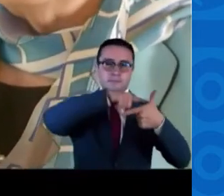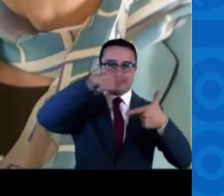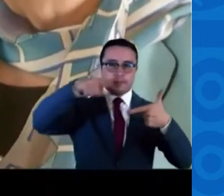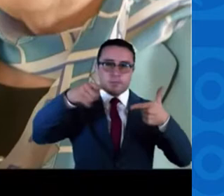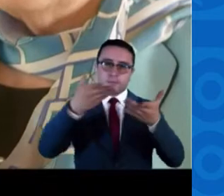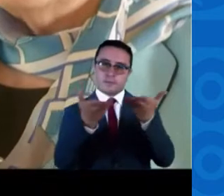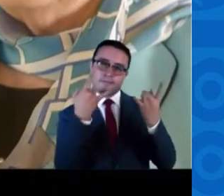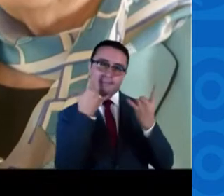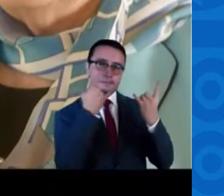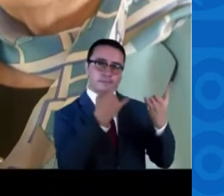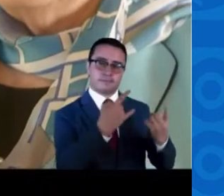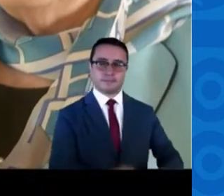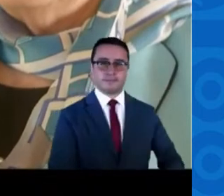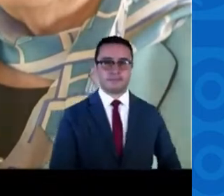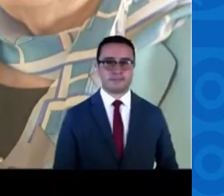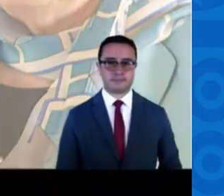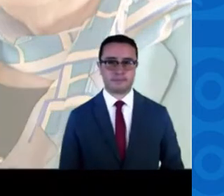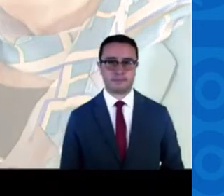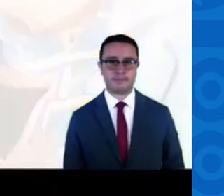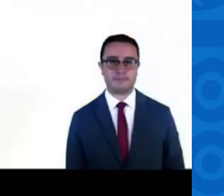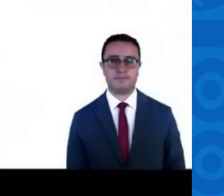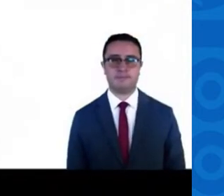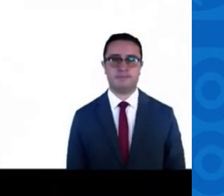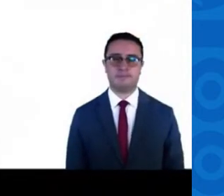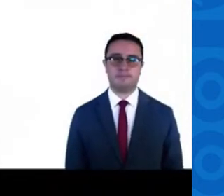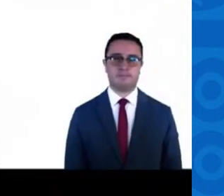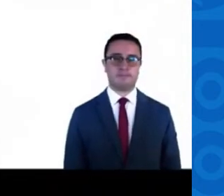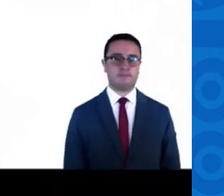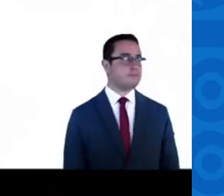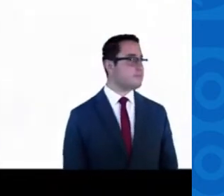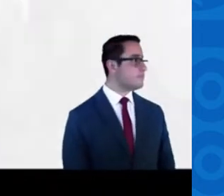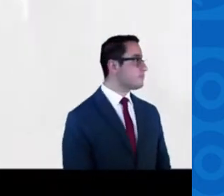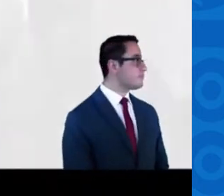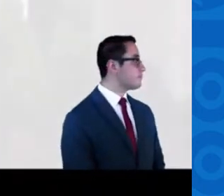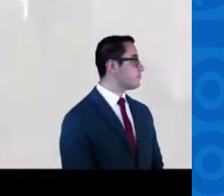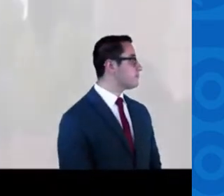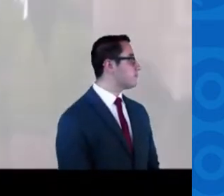presentation has been of interest for all of you.